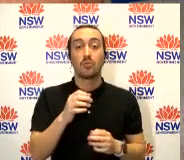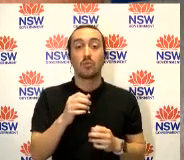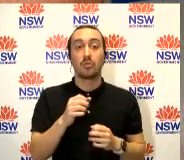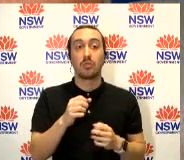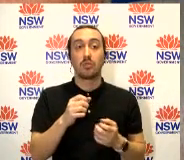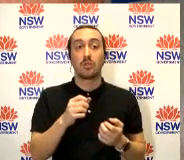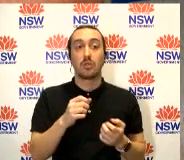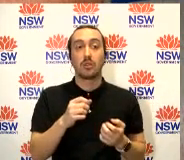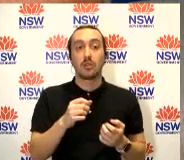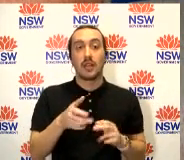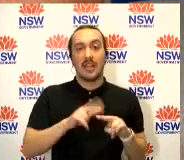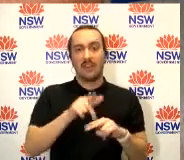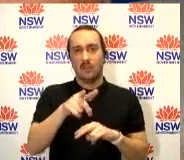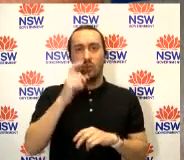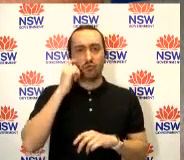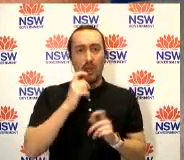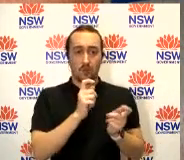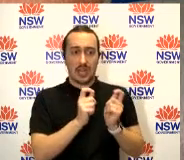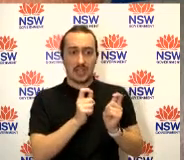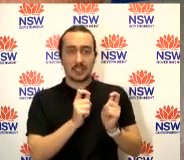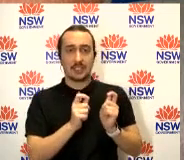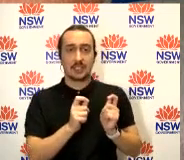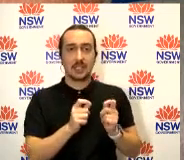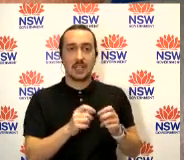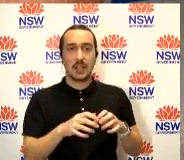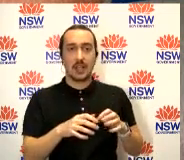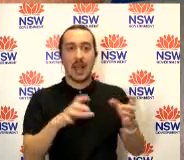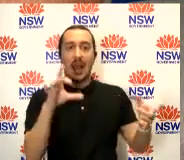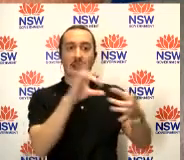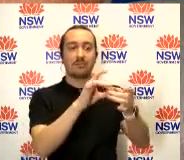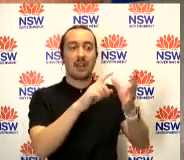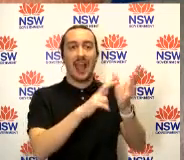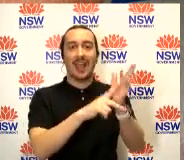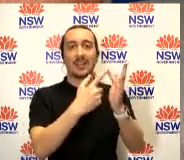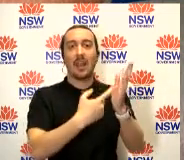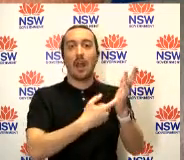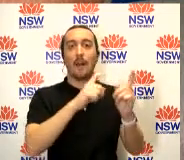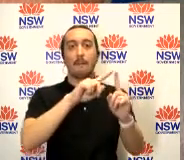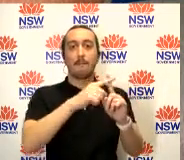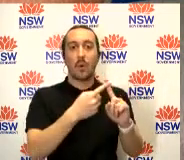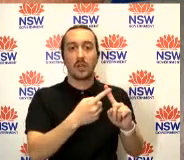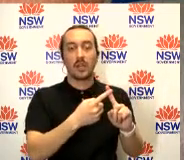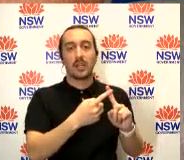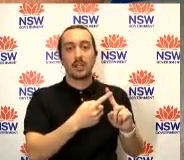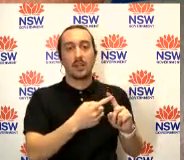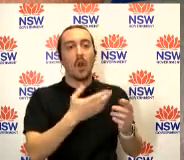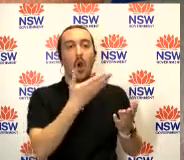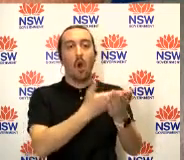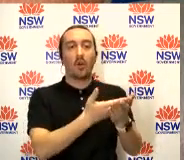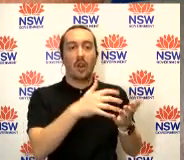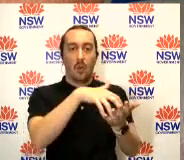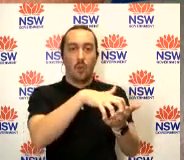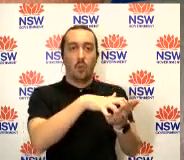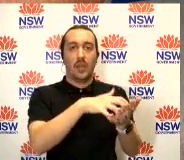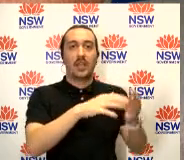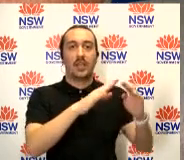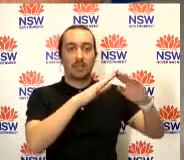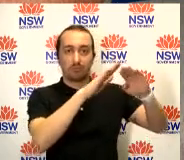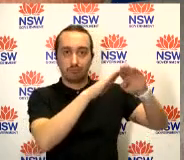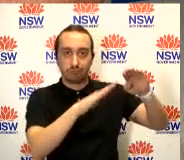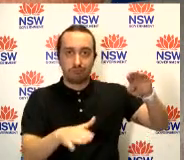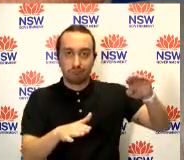probably going to damage it. You're going to certainly push it past its yield point. It's going to be bent and deformed. It's essentially seen a fall arrest load, and once you see that